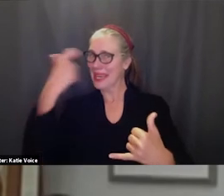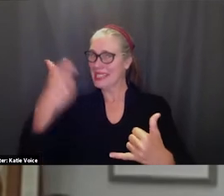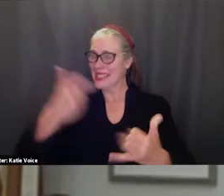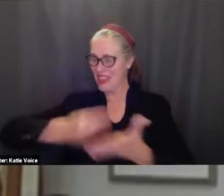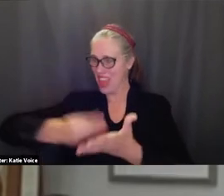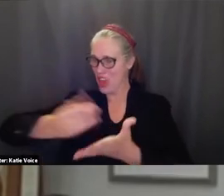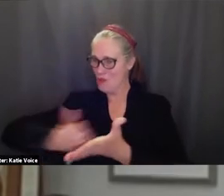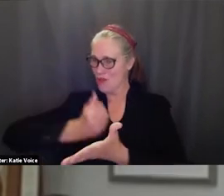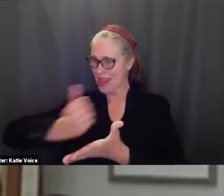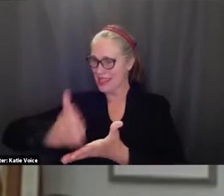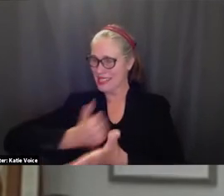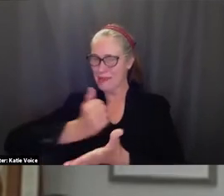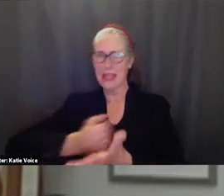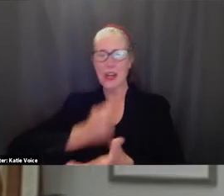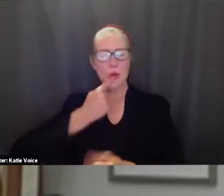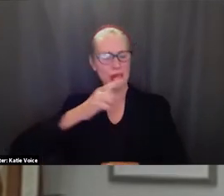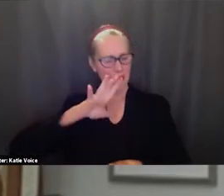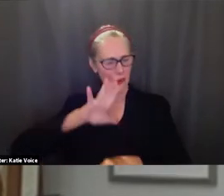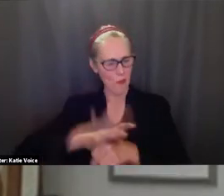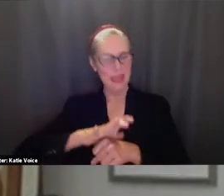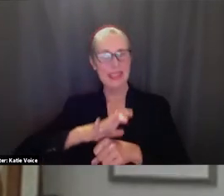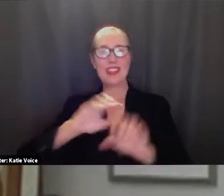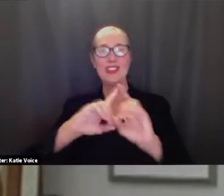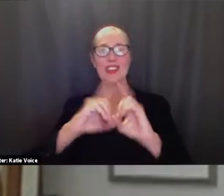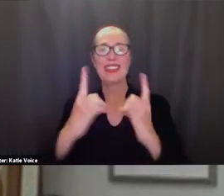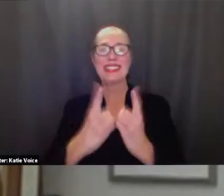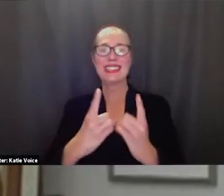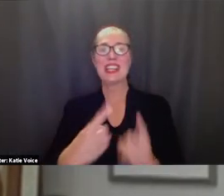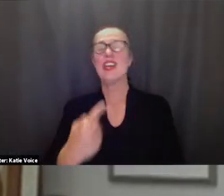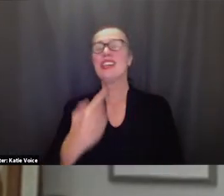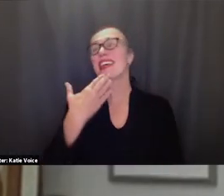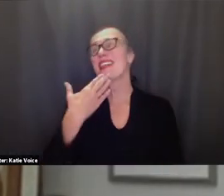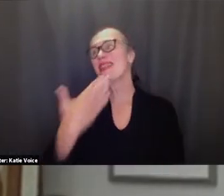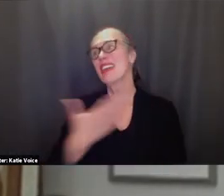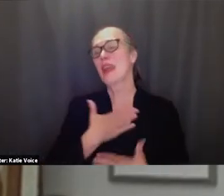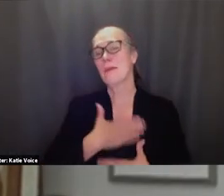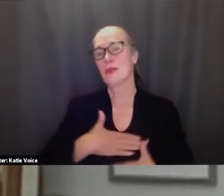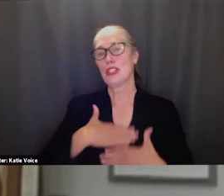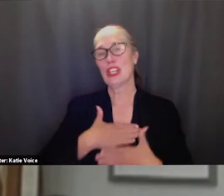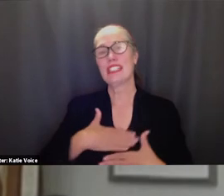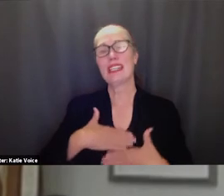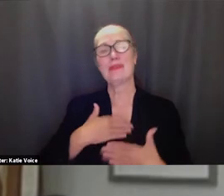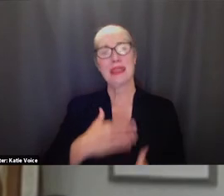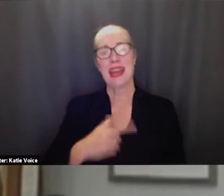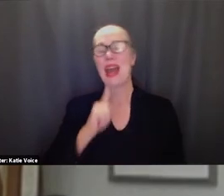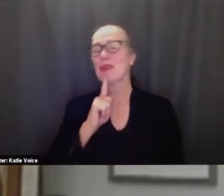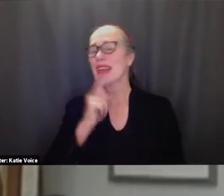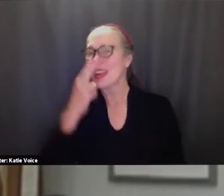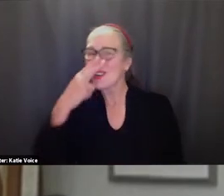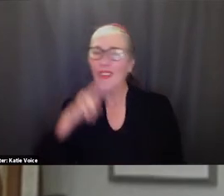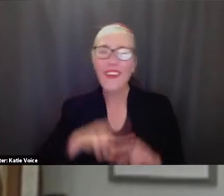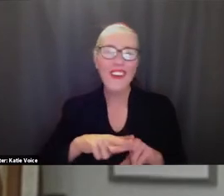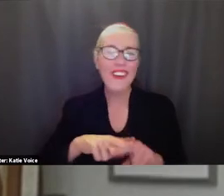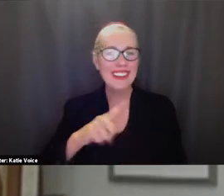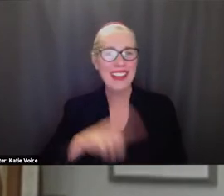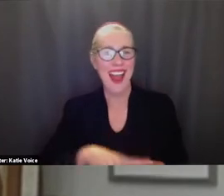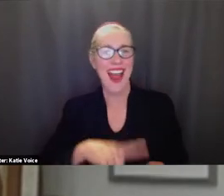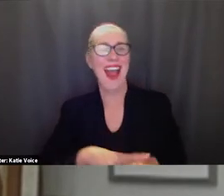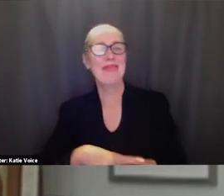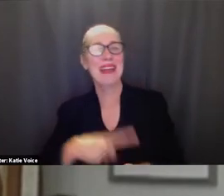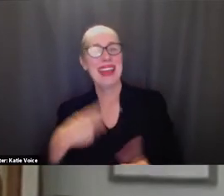i want to always say thank you and in my appreciation to them and i really had a good time i think they raised a lot of